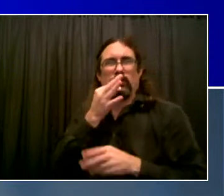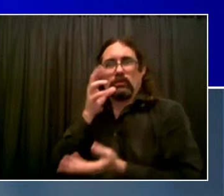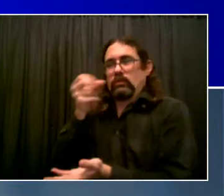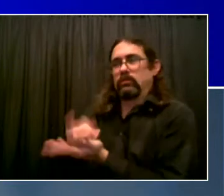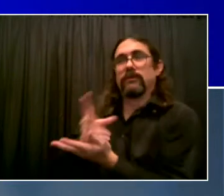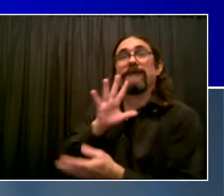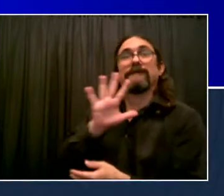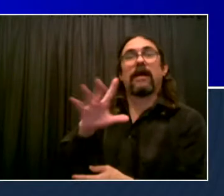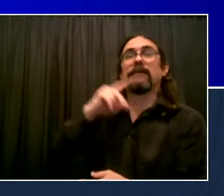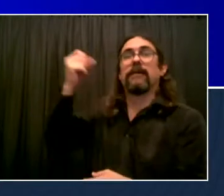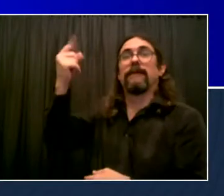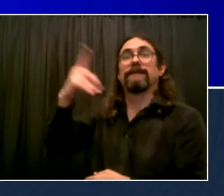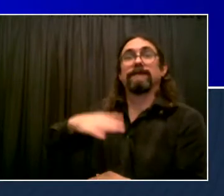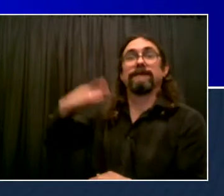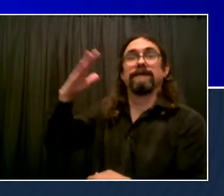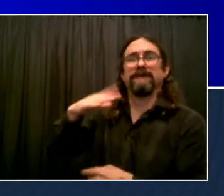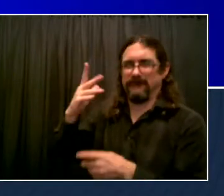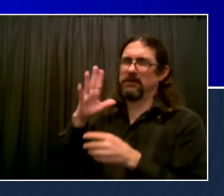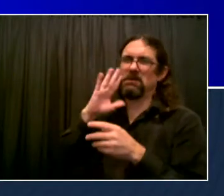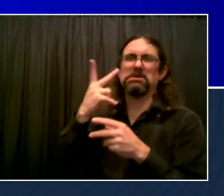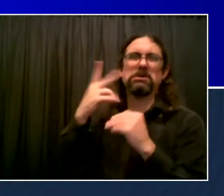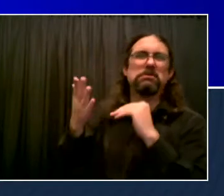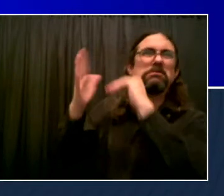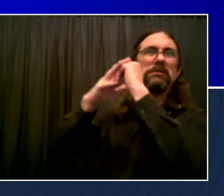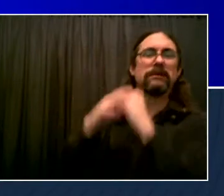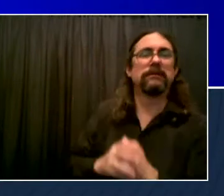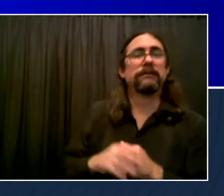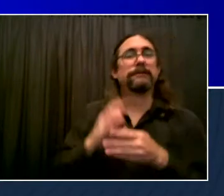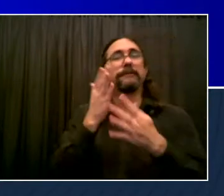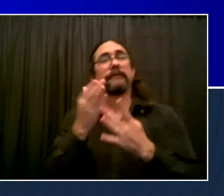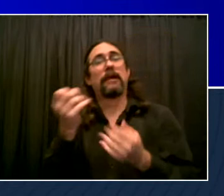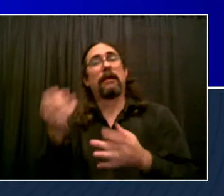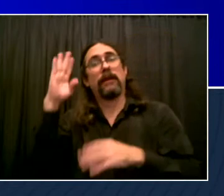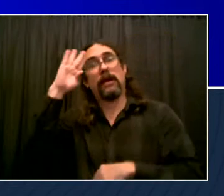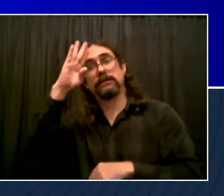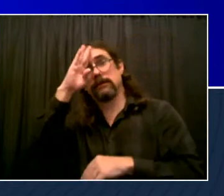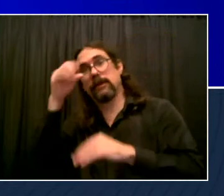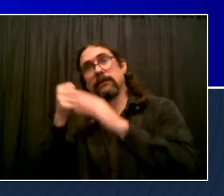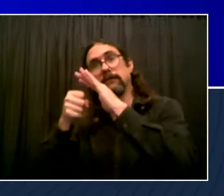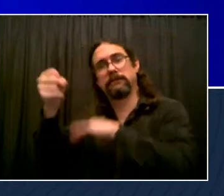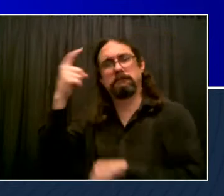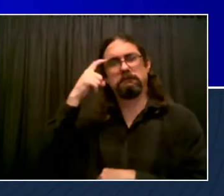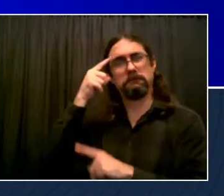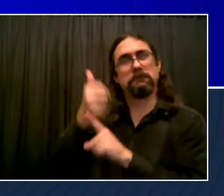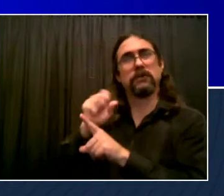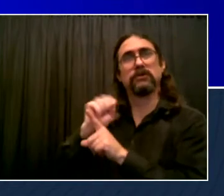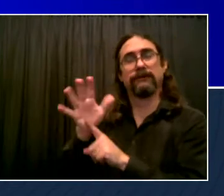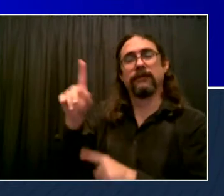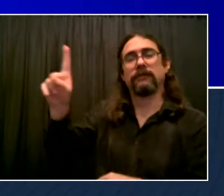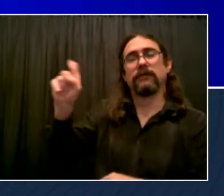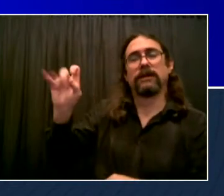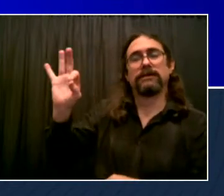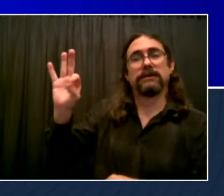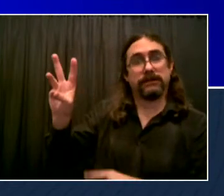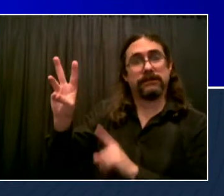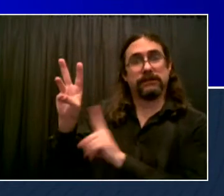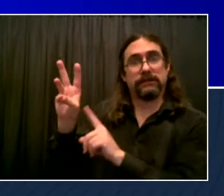people admitted to New York City hospitals for suspected COVID-19. Today's report, 196 patients. Confirmed